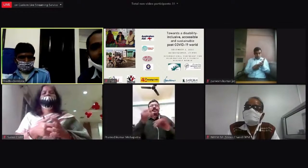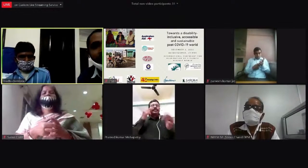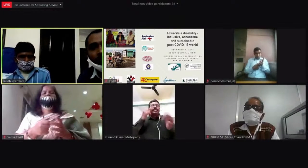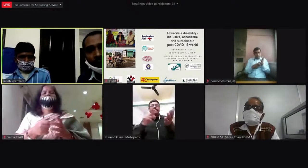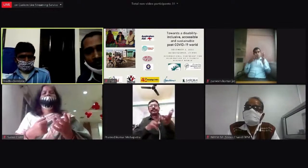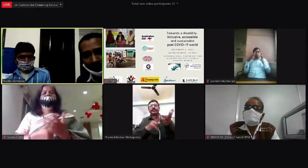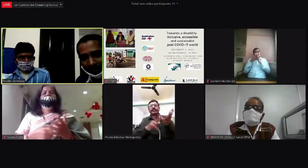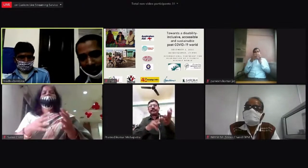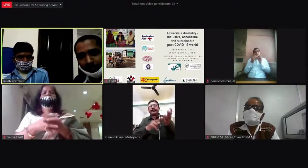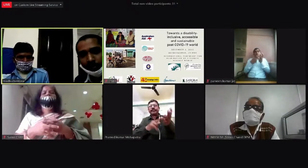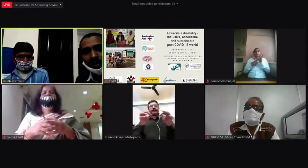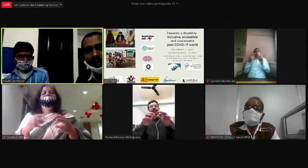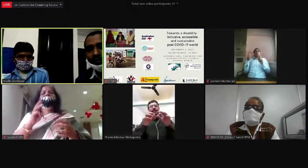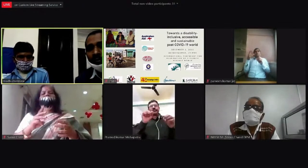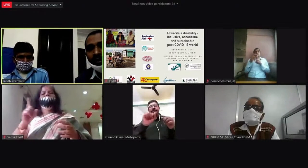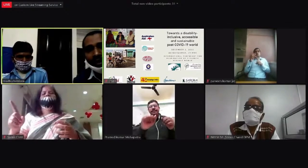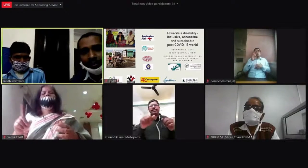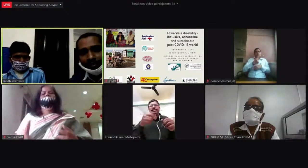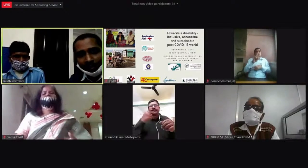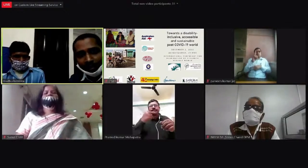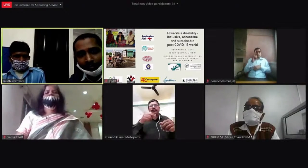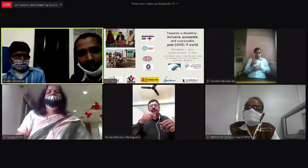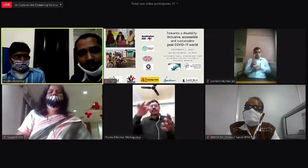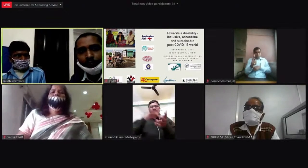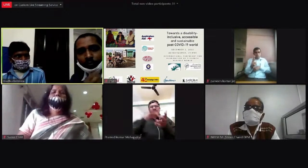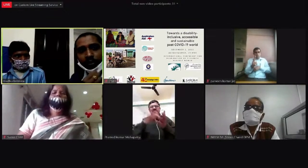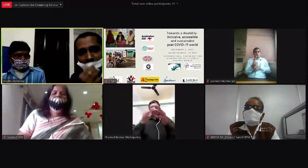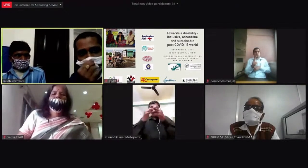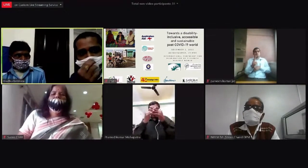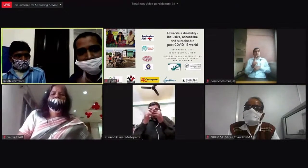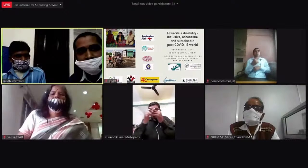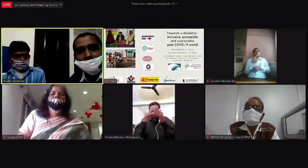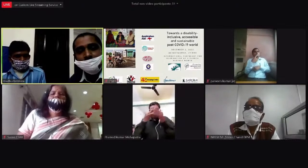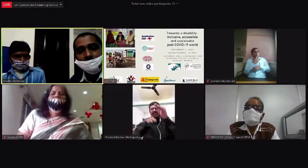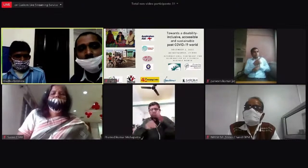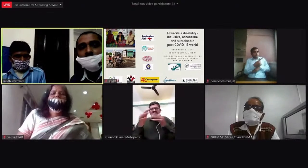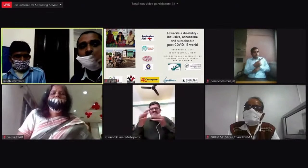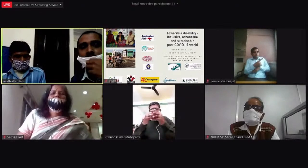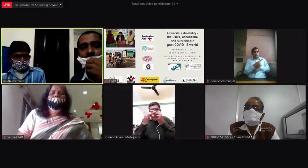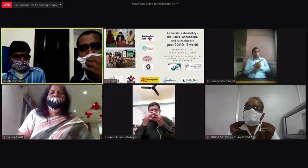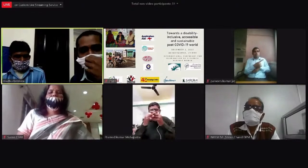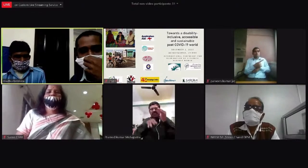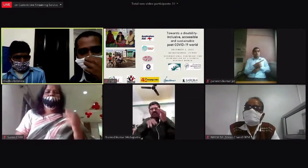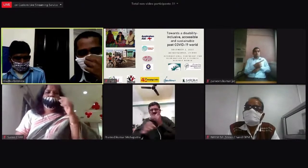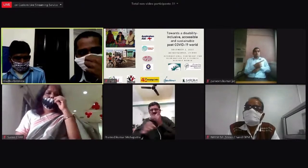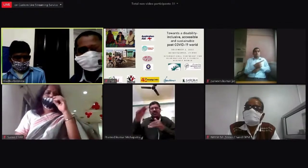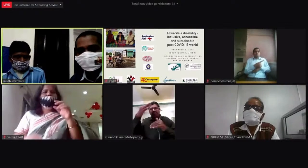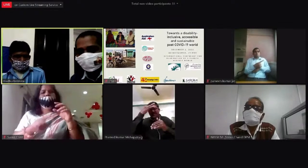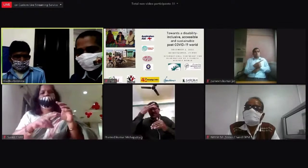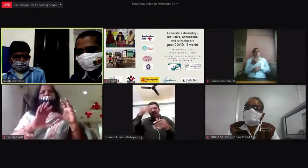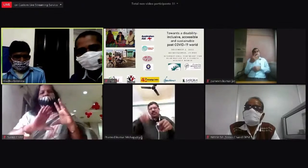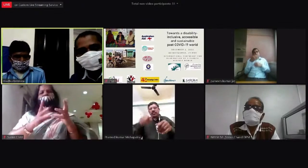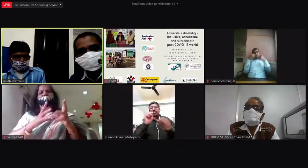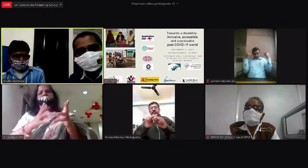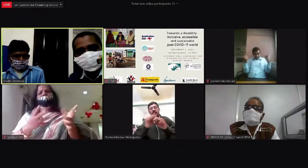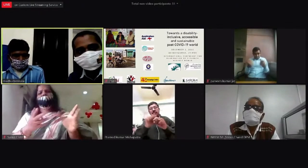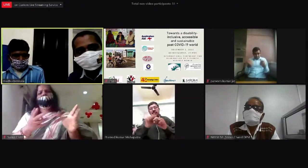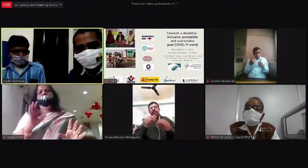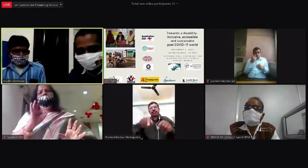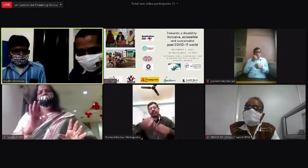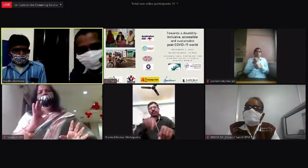So Rajiv Nagar, Kachi Basti, Ward number 31, Rajnalpura, has worked a lot for ward